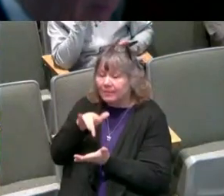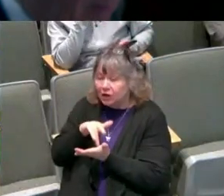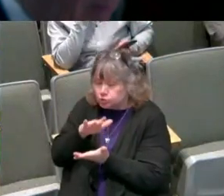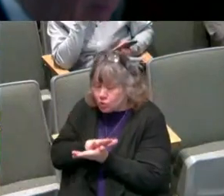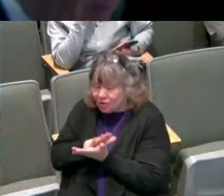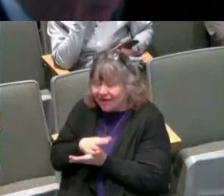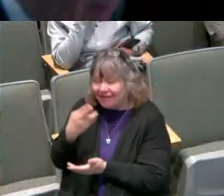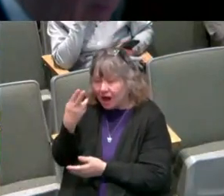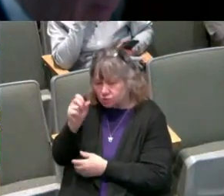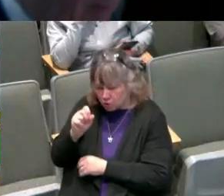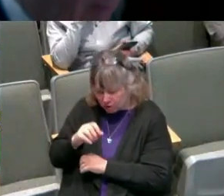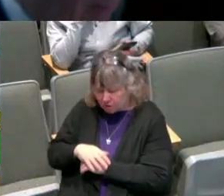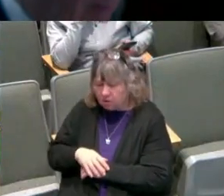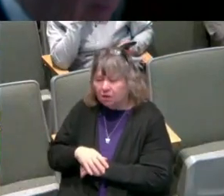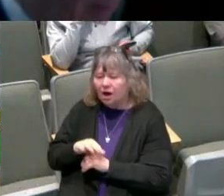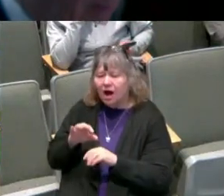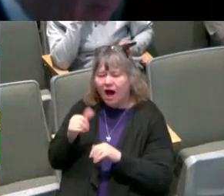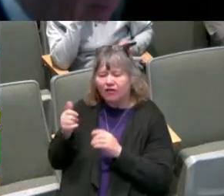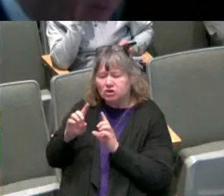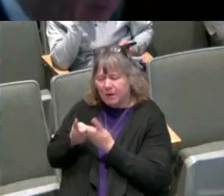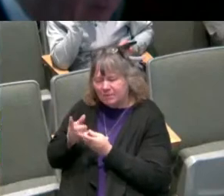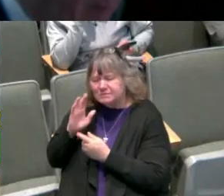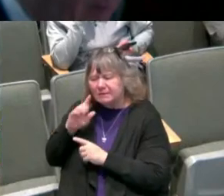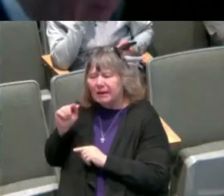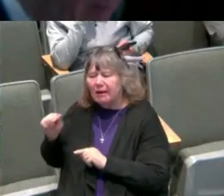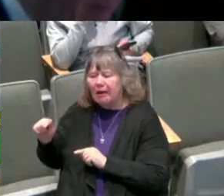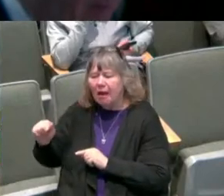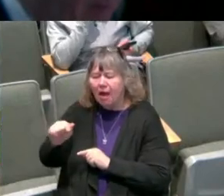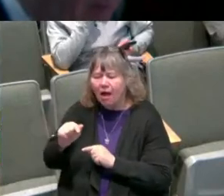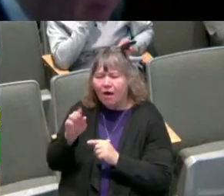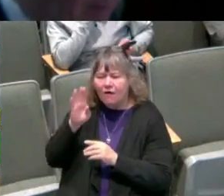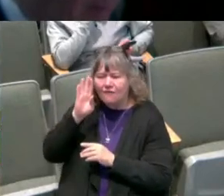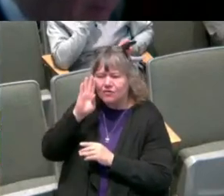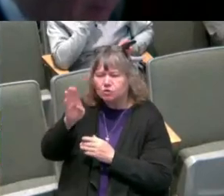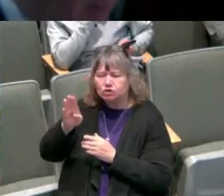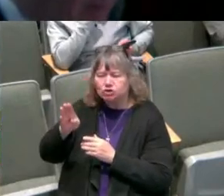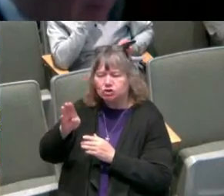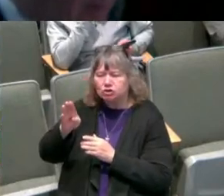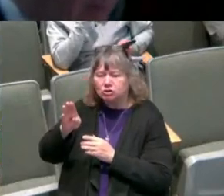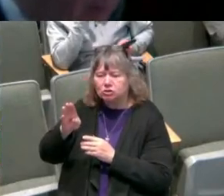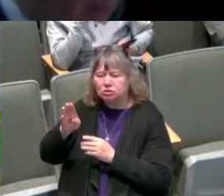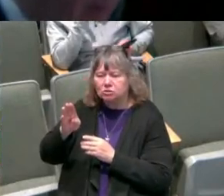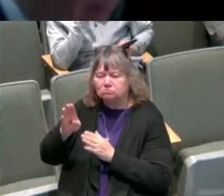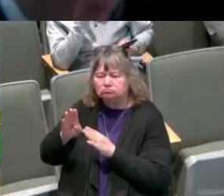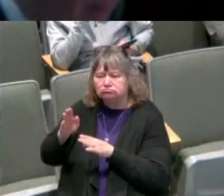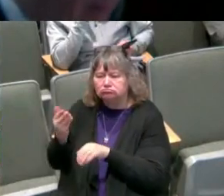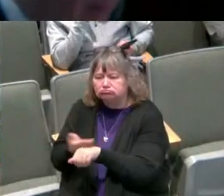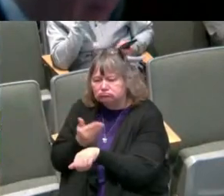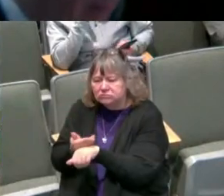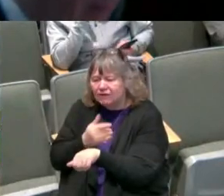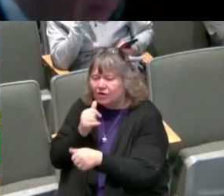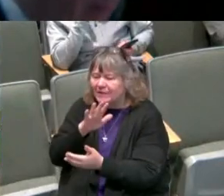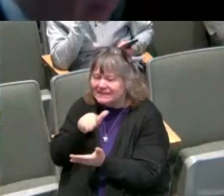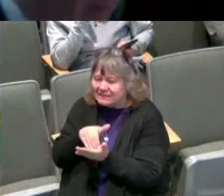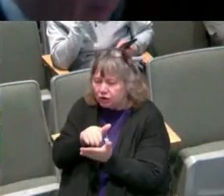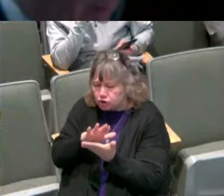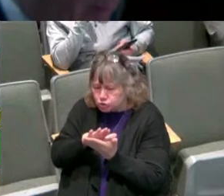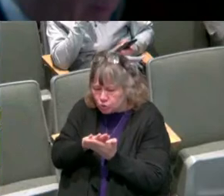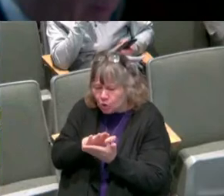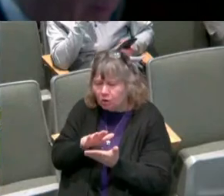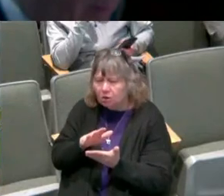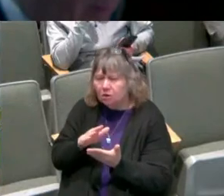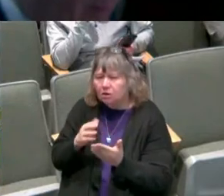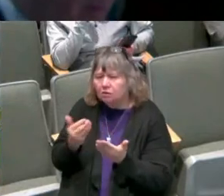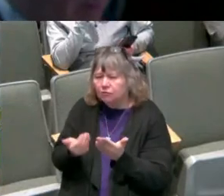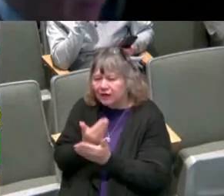and high school in other departments there may be future future borrowing for any eventual Center School reuse and